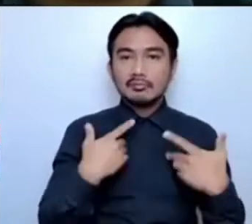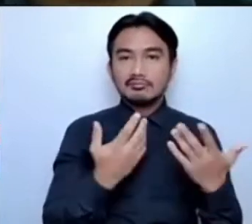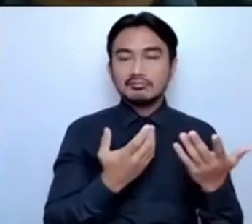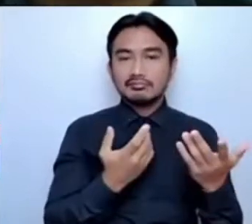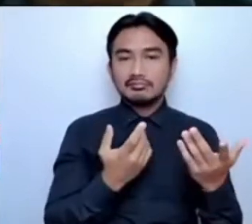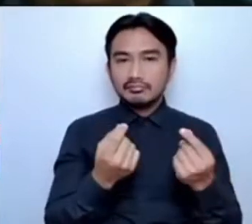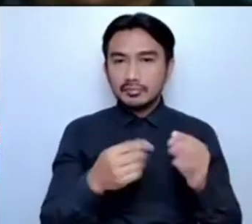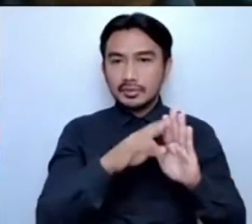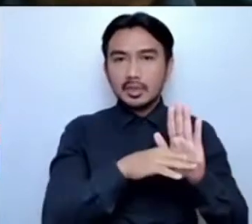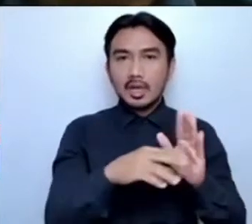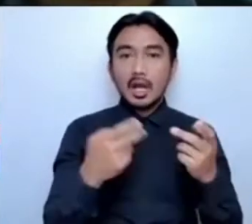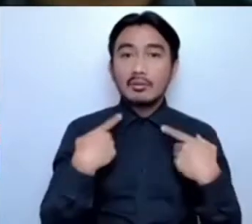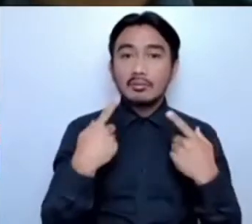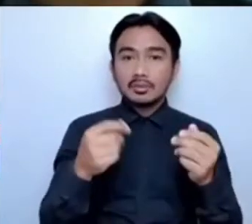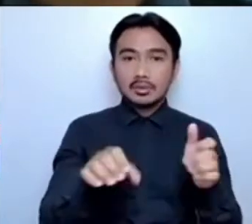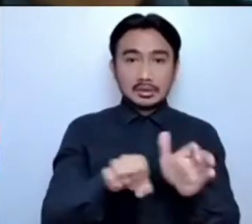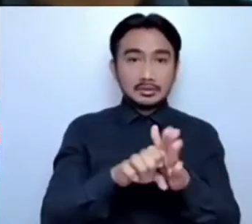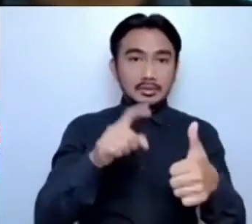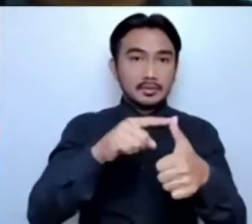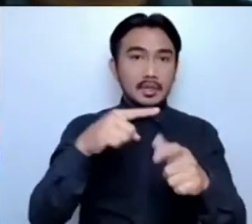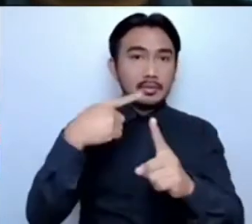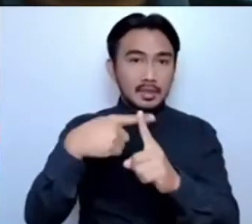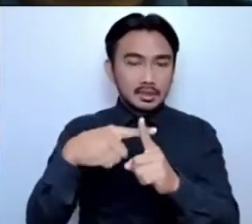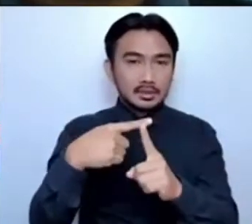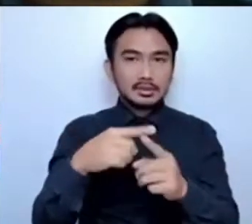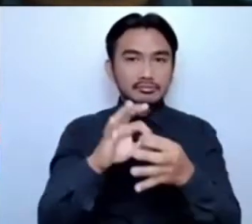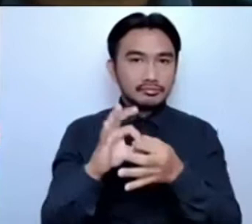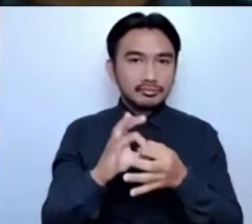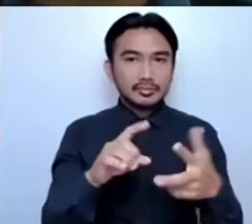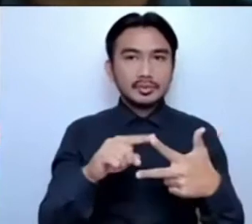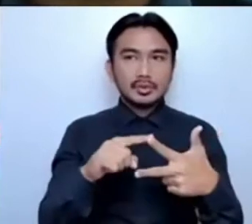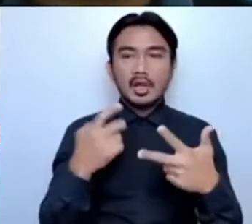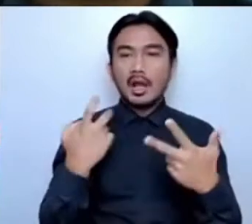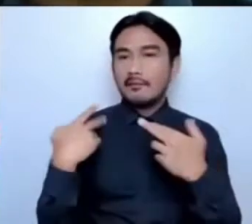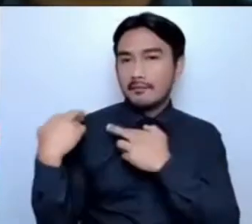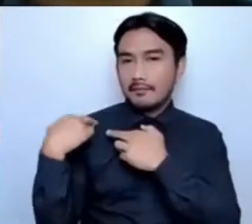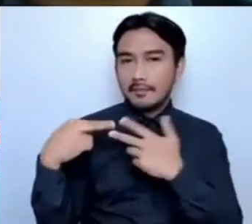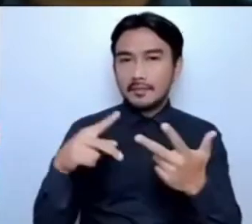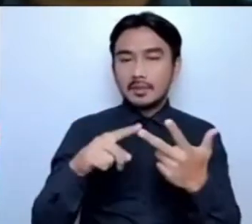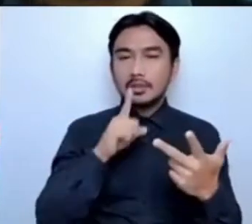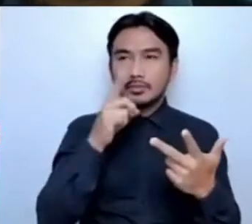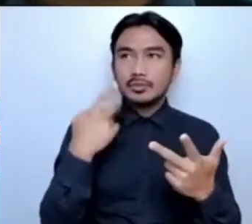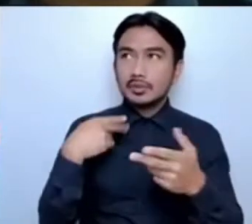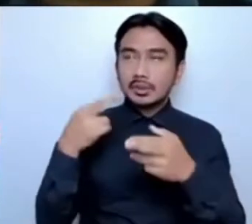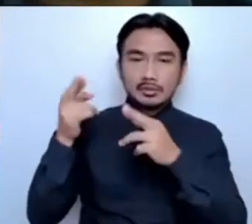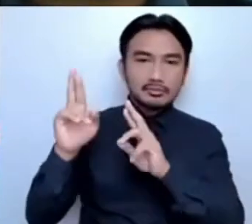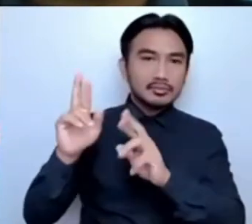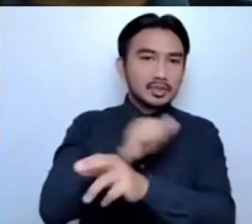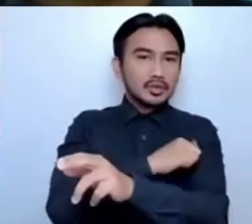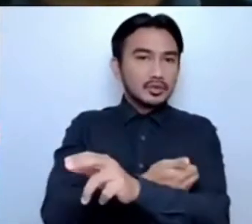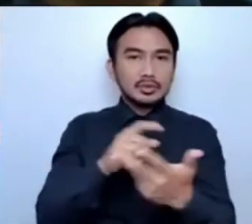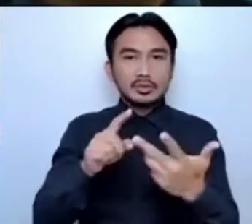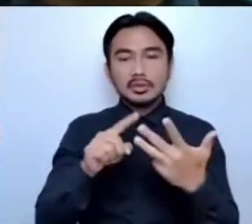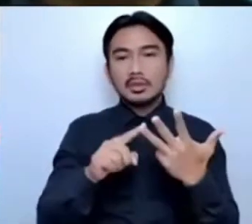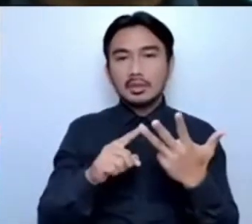positive interdependence, individual accountability, and shared authority in assessing and facilitating